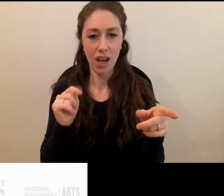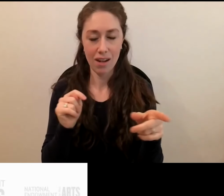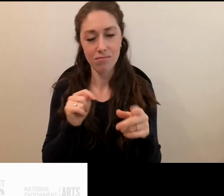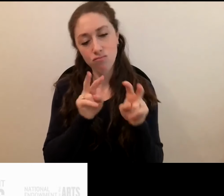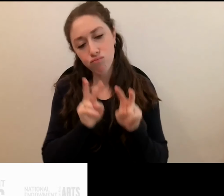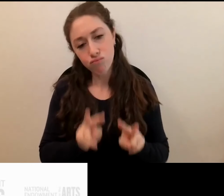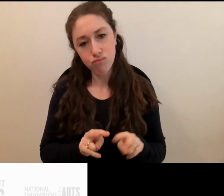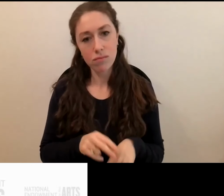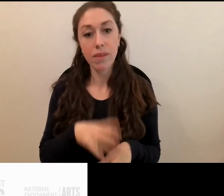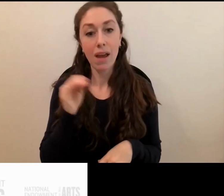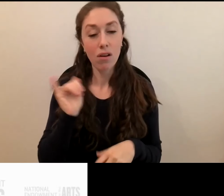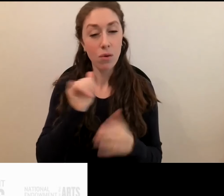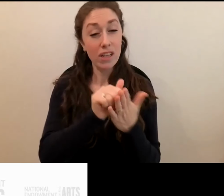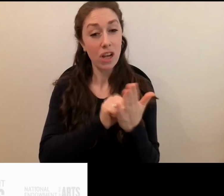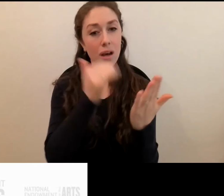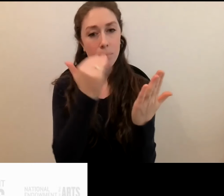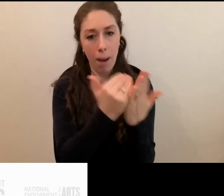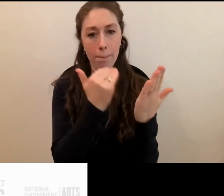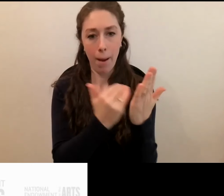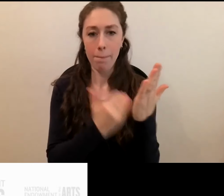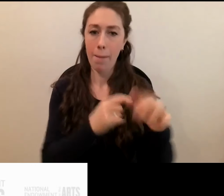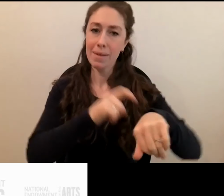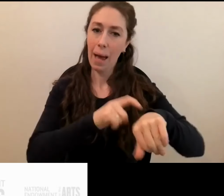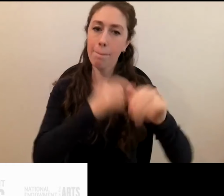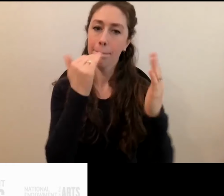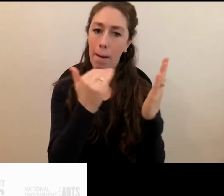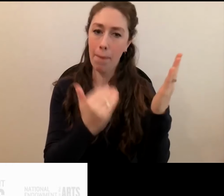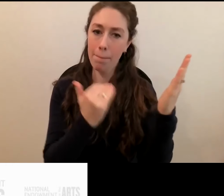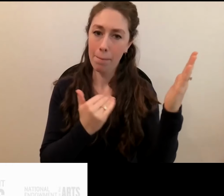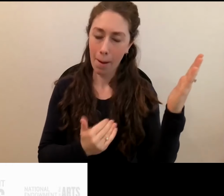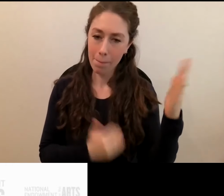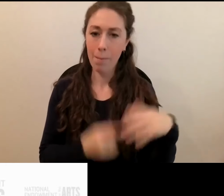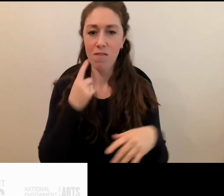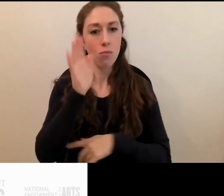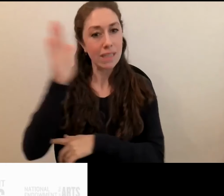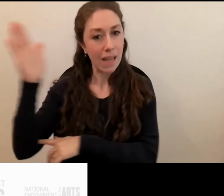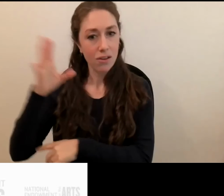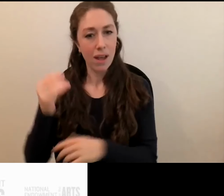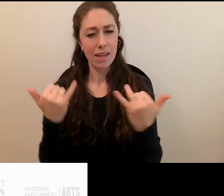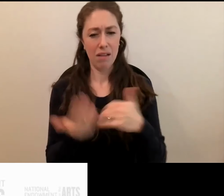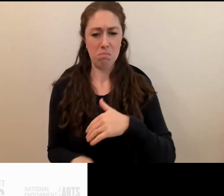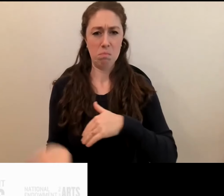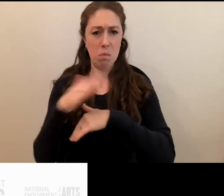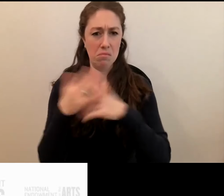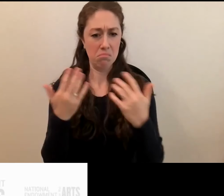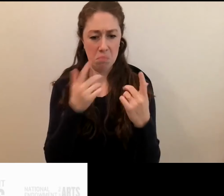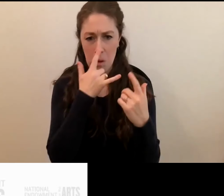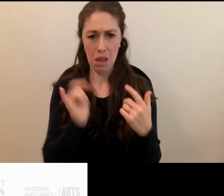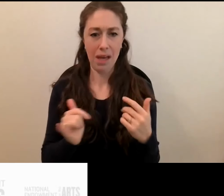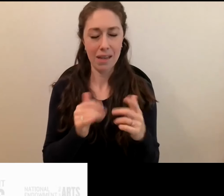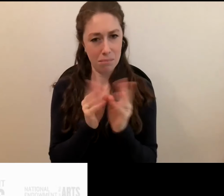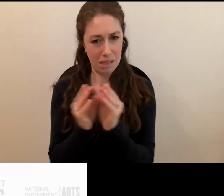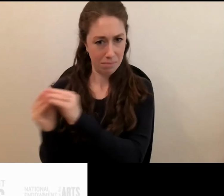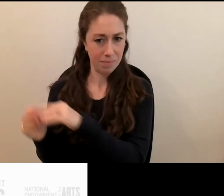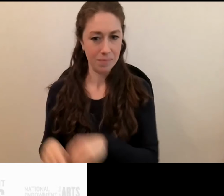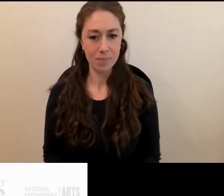the time markers for each session alongside the presenters and an overview of the day. Before we get into the two sessions